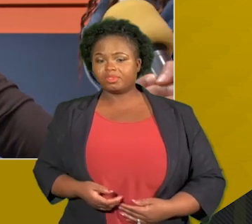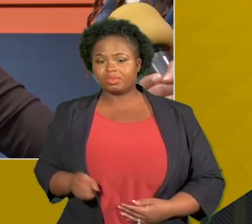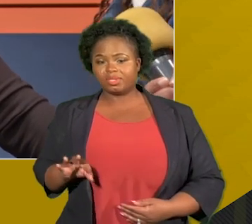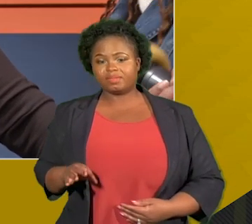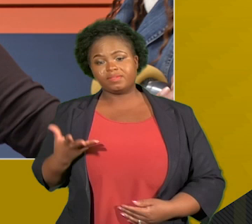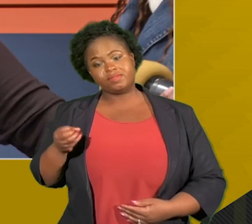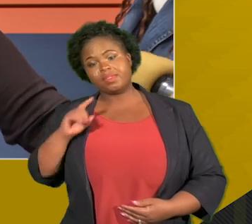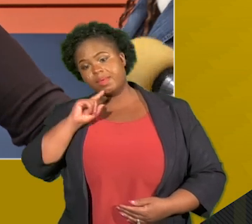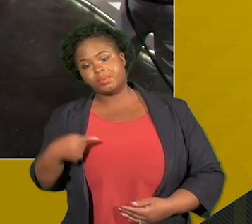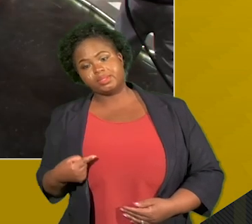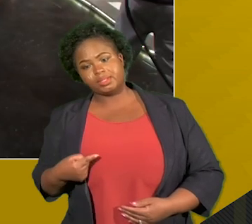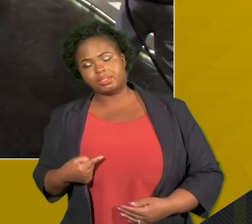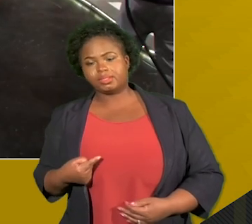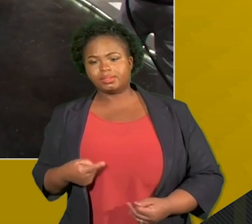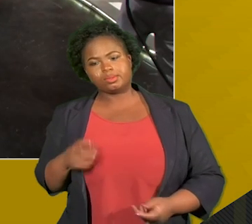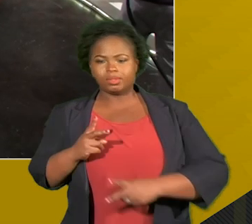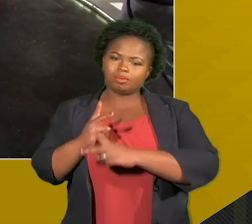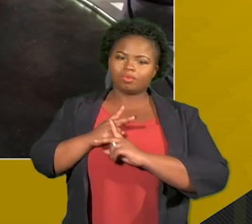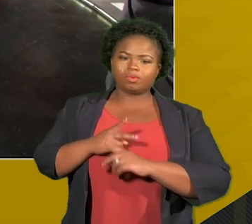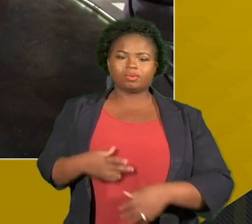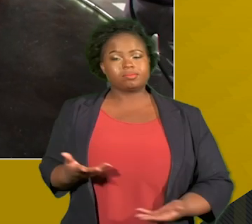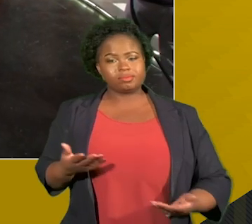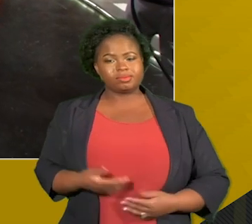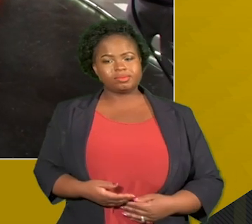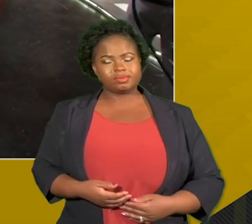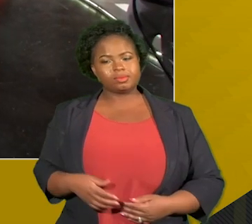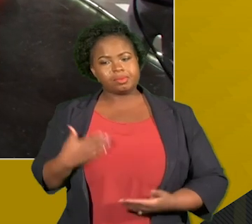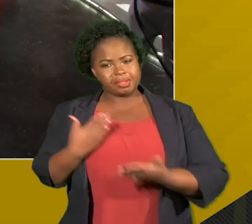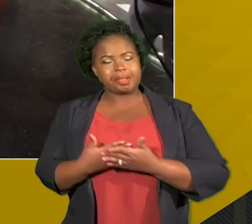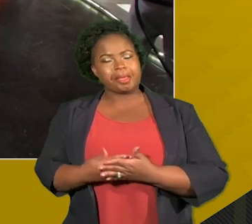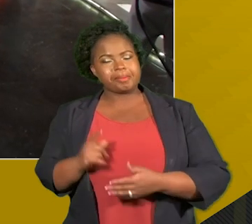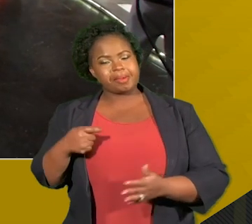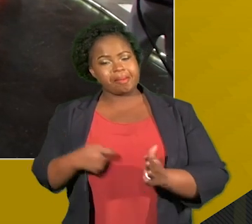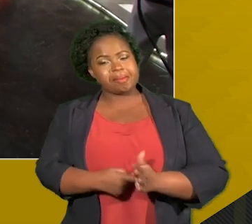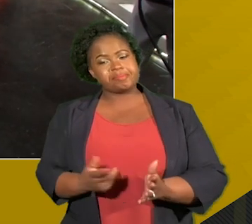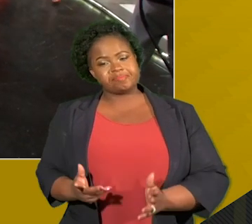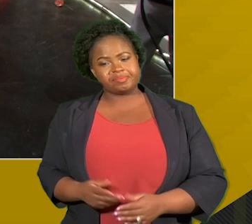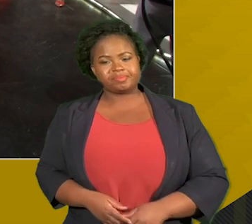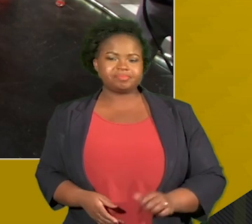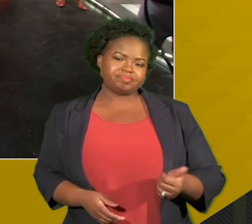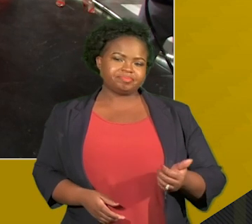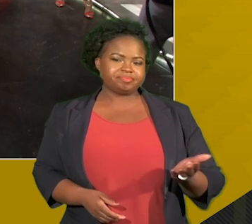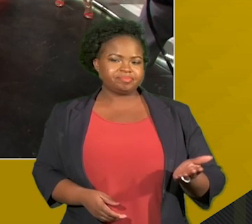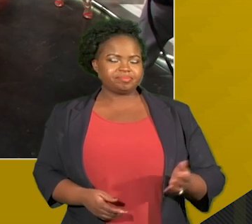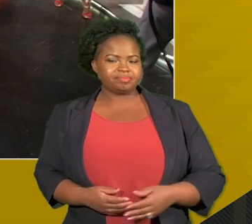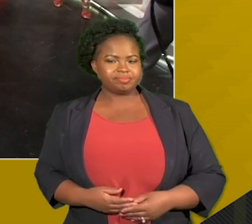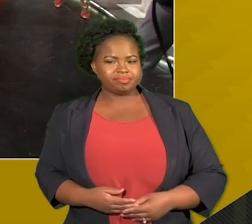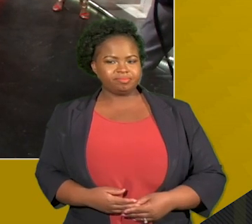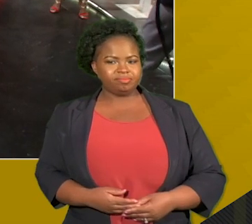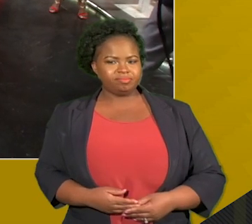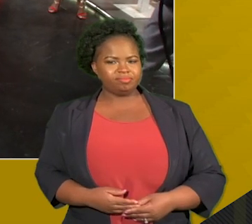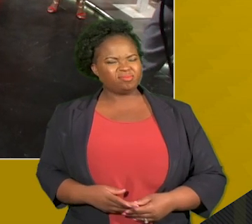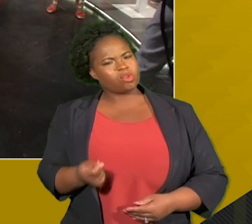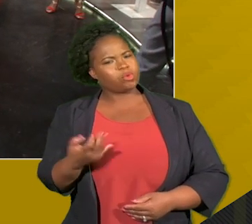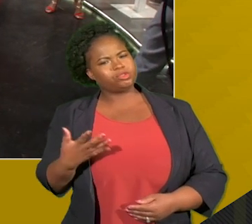your 50,000 rand, kaboleke, ndoda. Jolly is willing to give it to you. Perhaps maybe let's speak to another person. Rikorna,